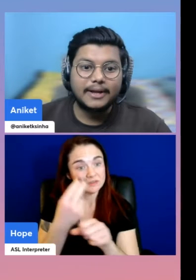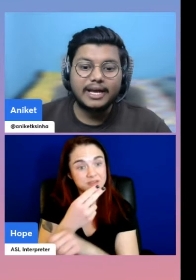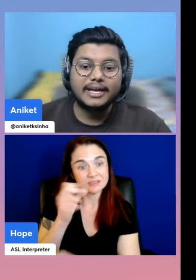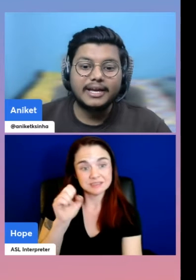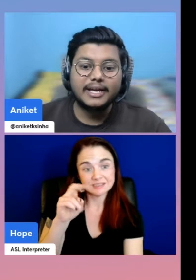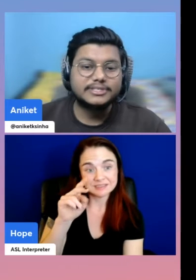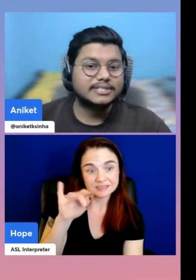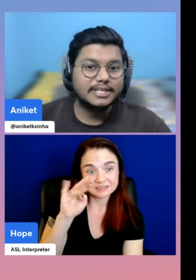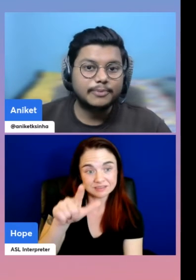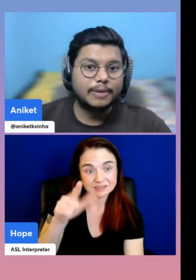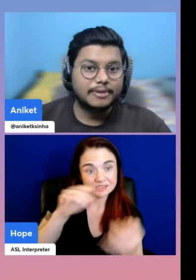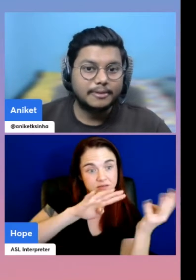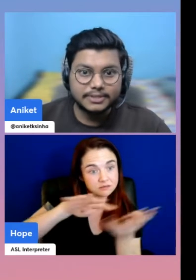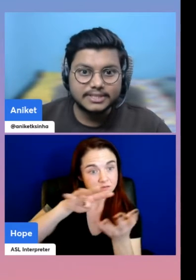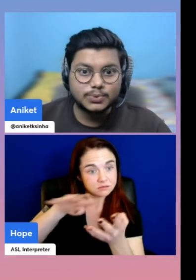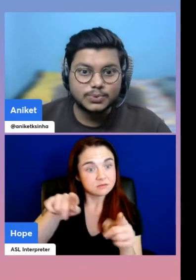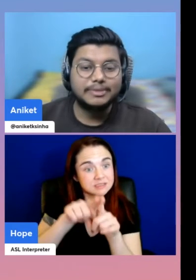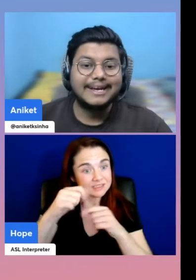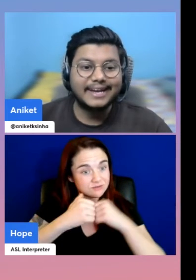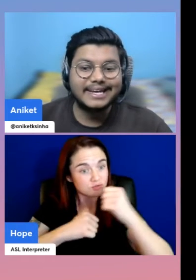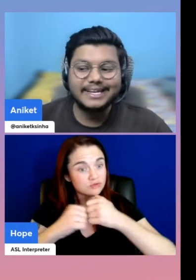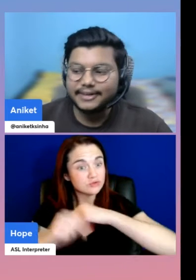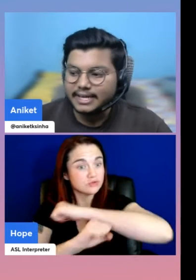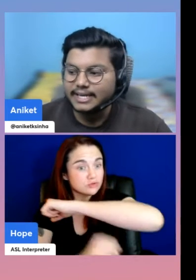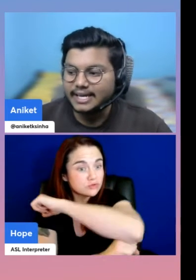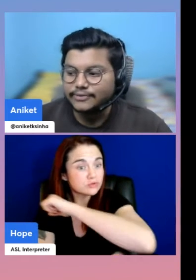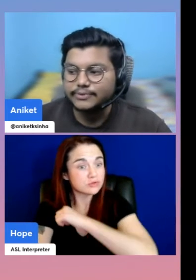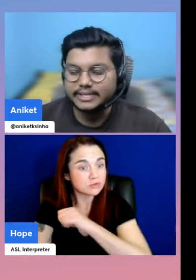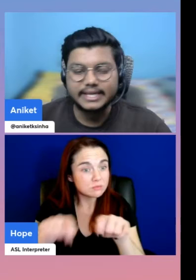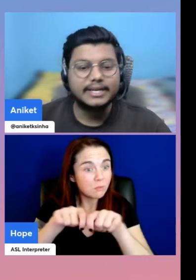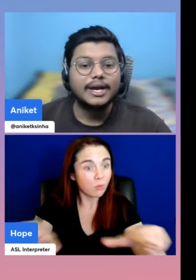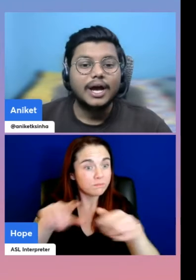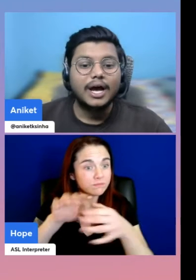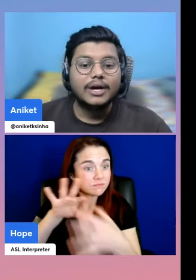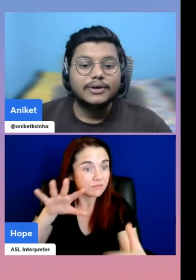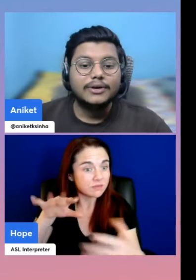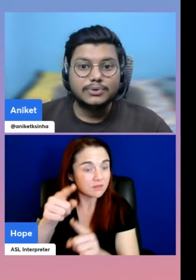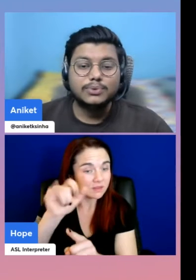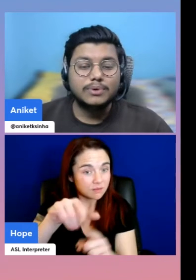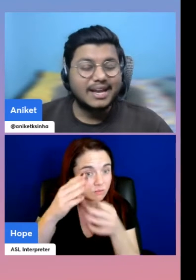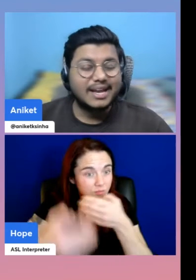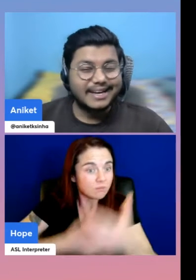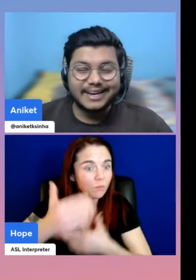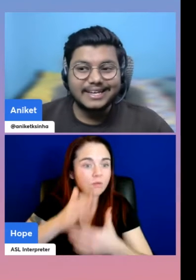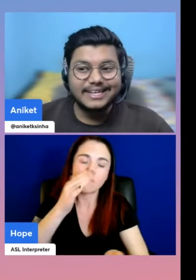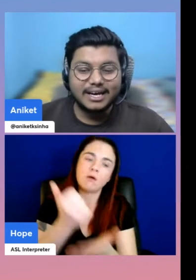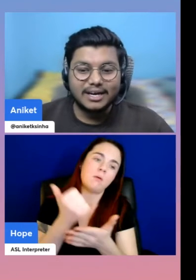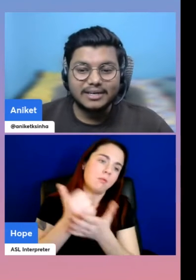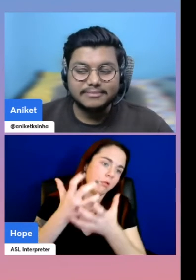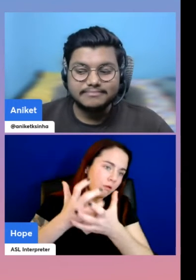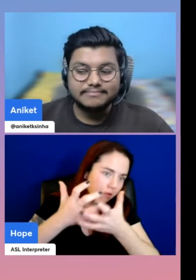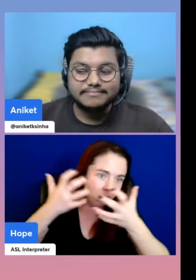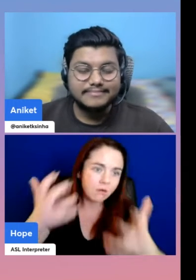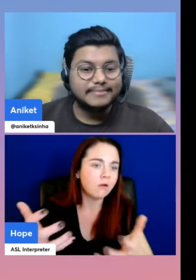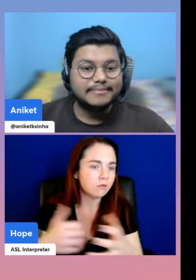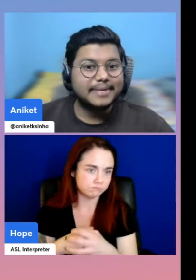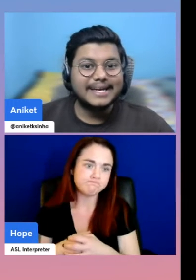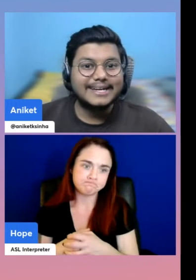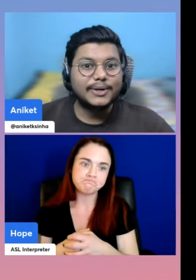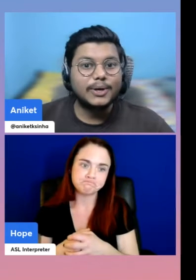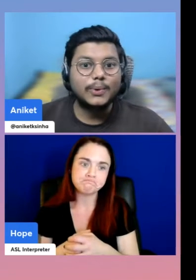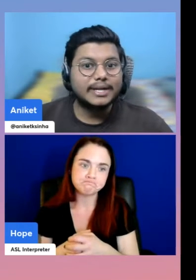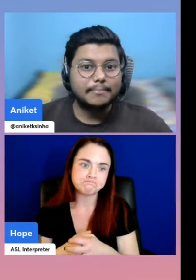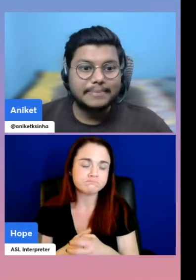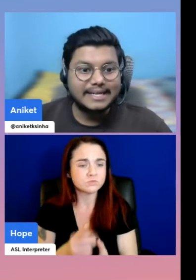pipeline, in our infrastructure deployment process would be a really, really helpful thing to like really